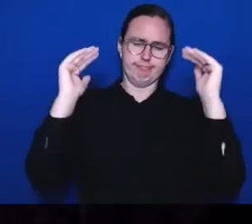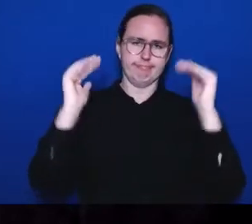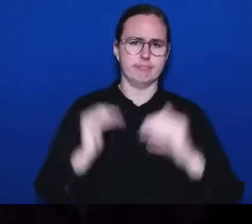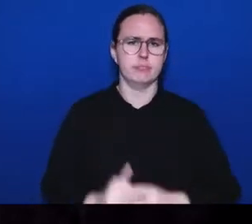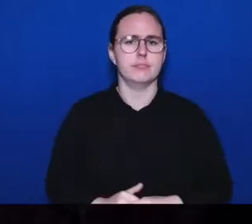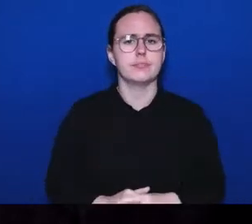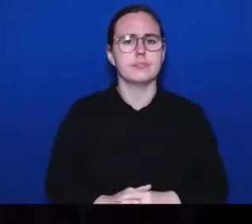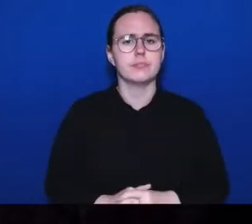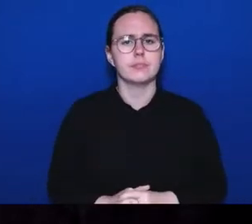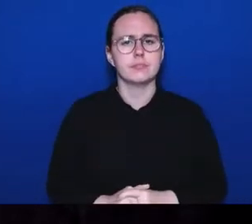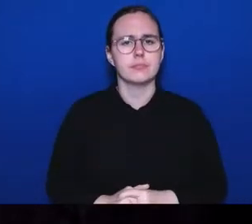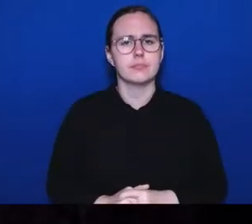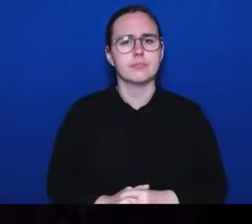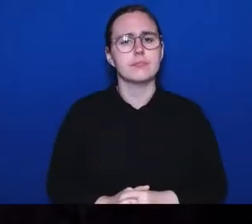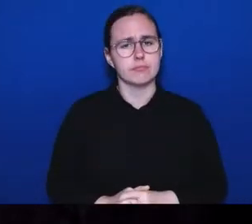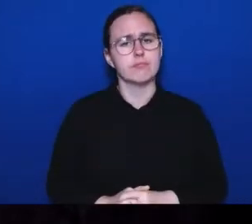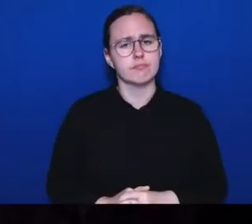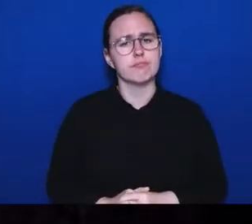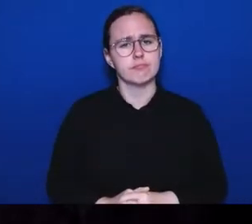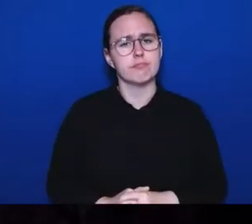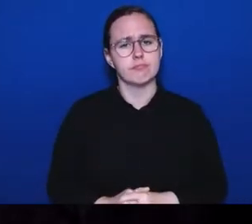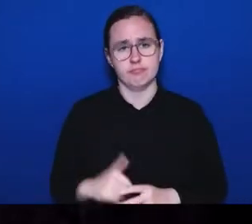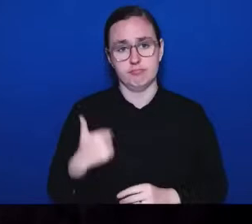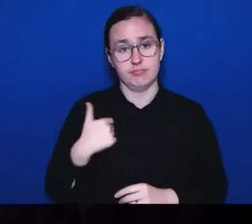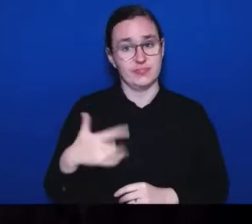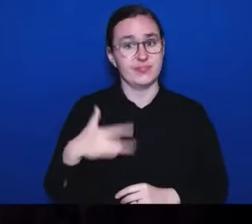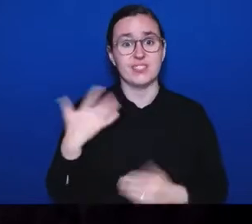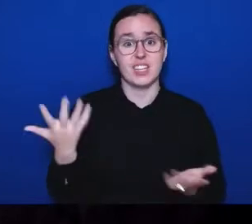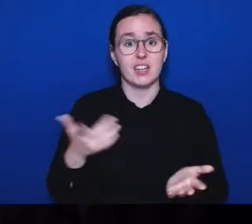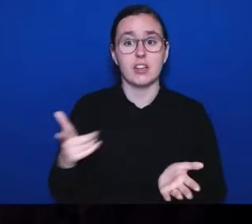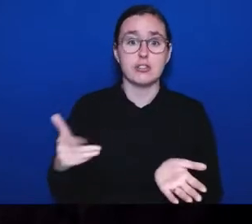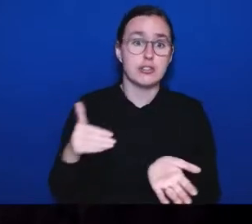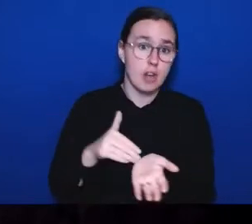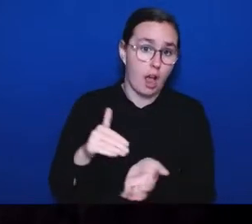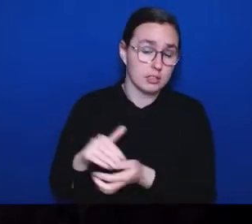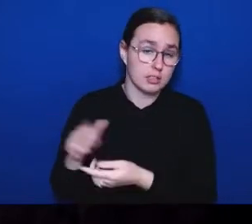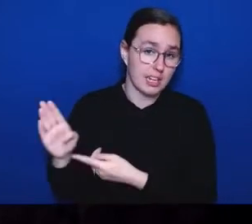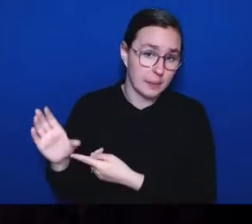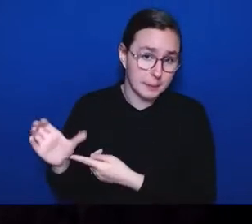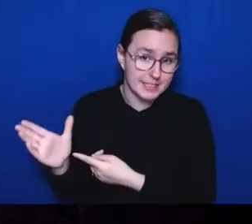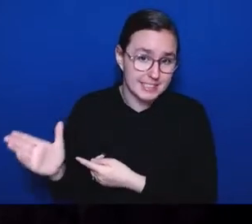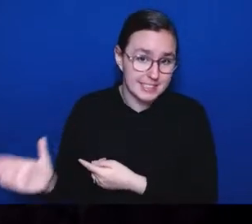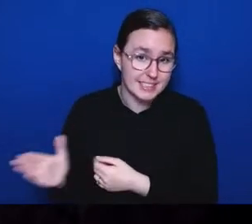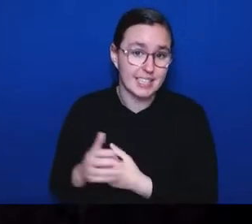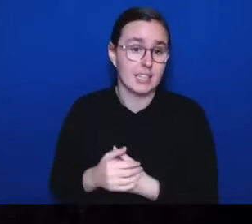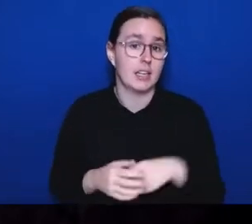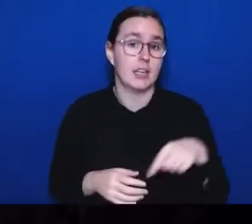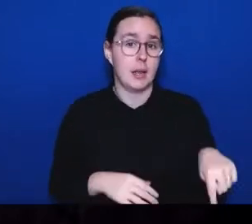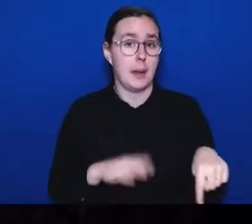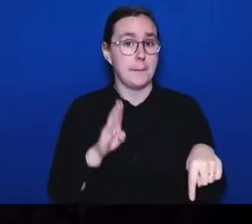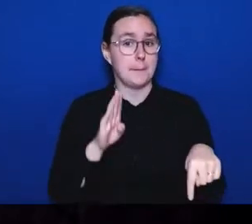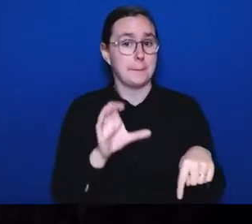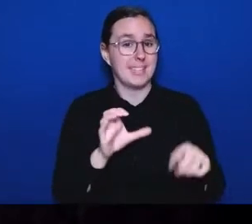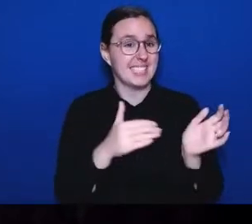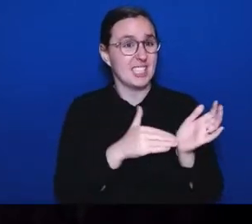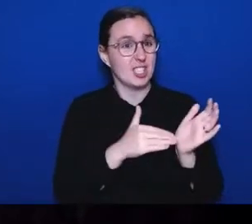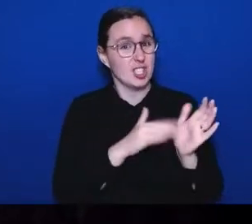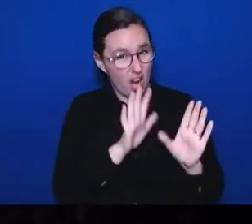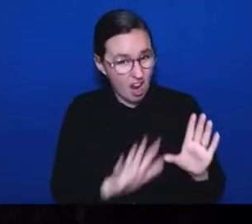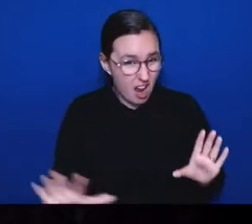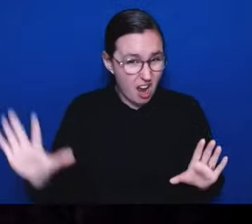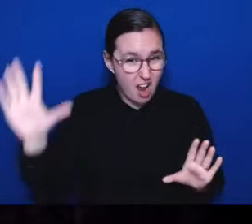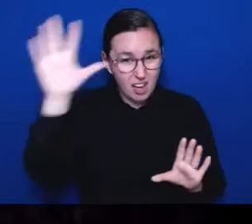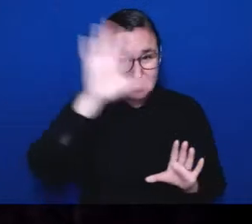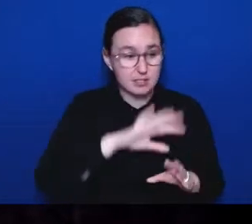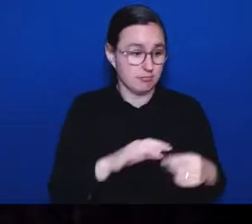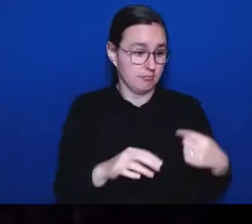have achieved some of those goals. There is a lot of work to go come. This is one element. This is a key element,